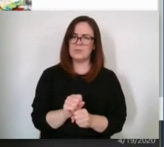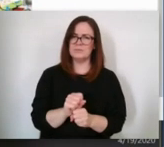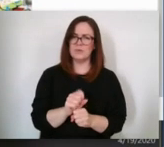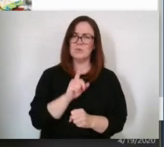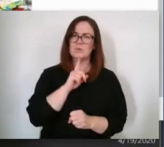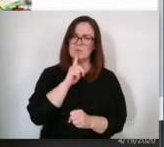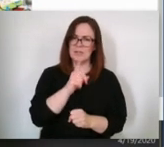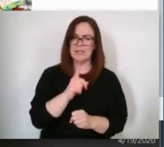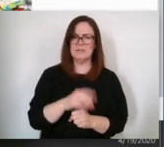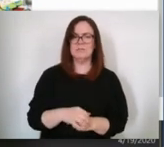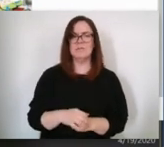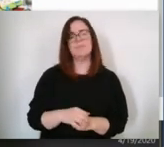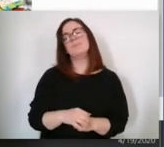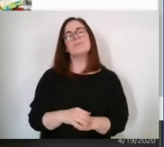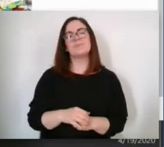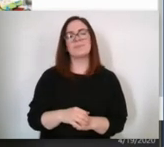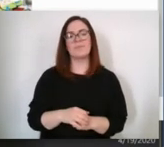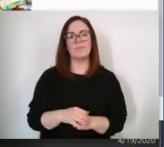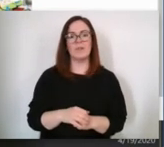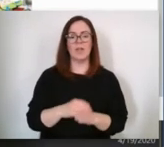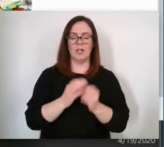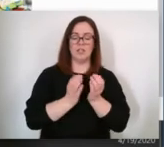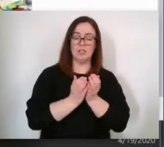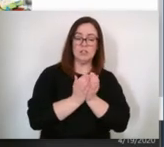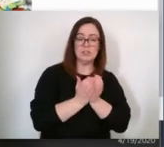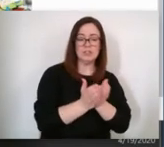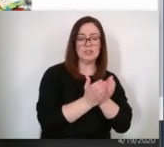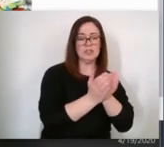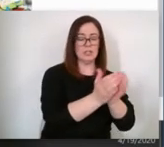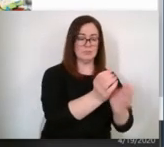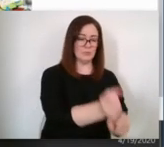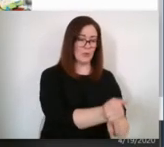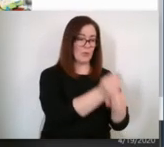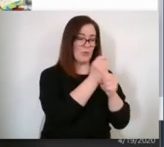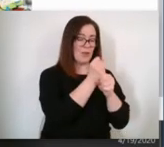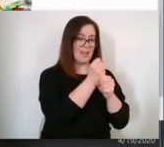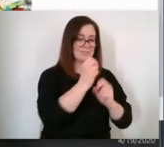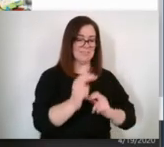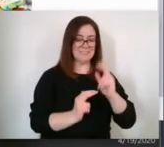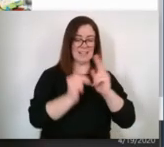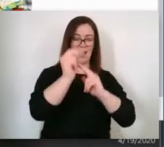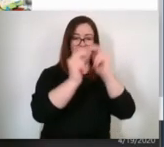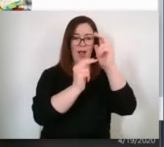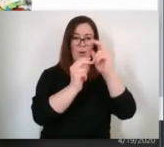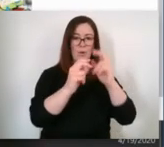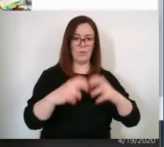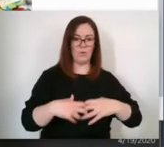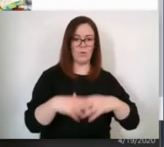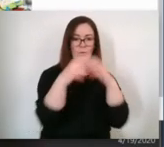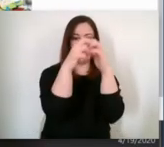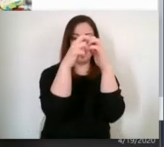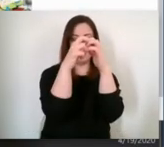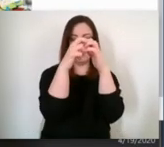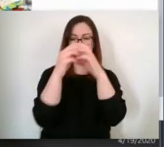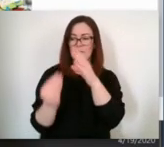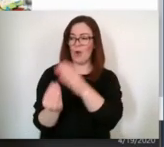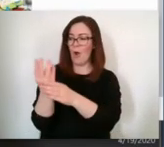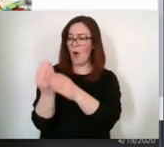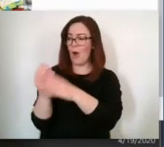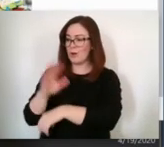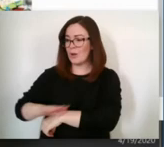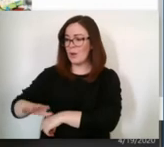A ship appeared, a tower rose, a cactus garden bloomed. And there's Uncle Sam